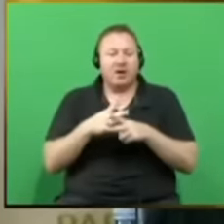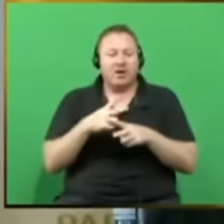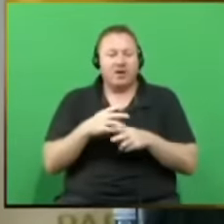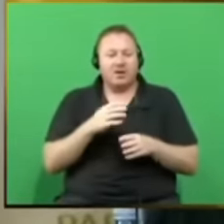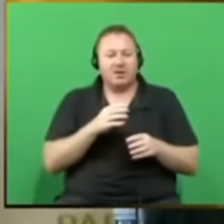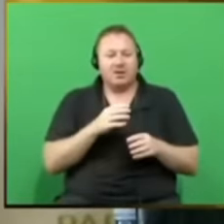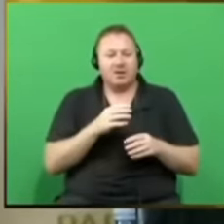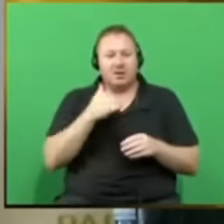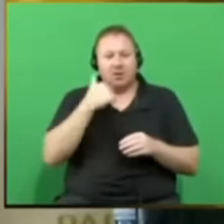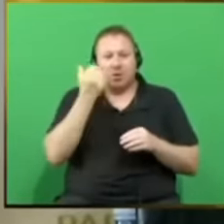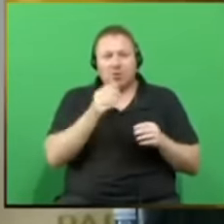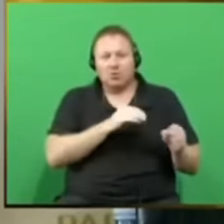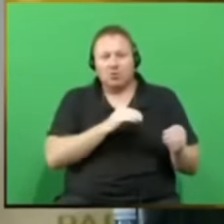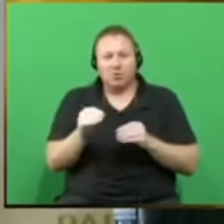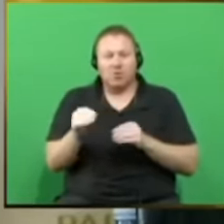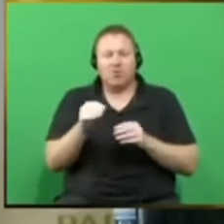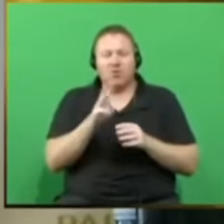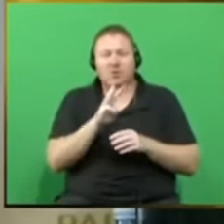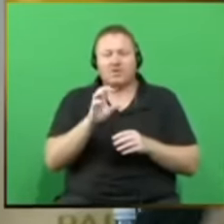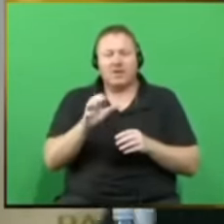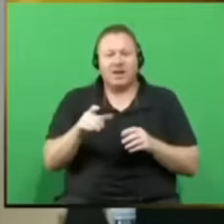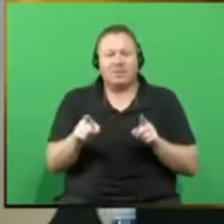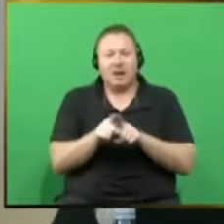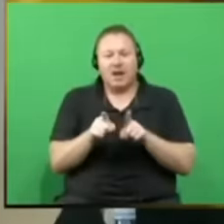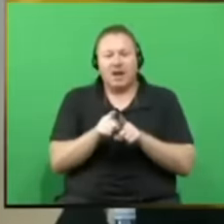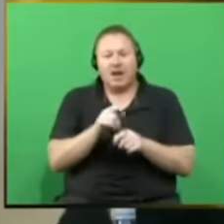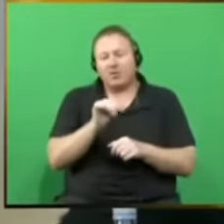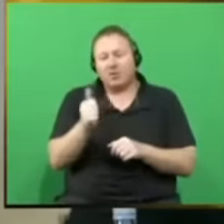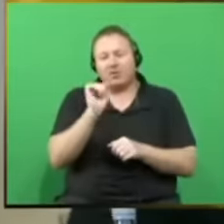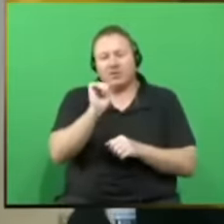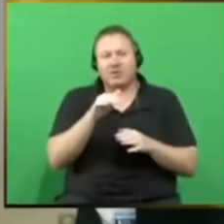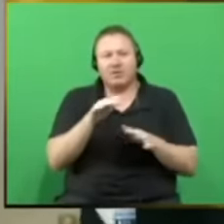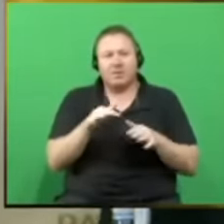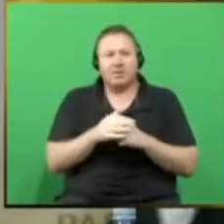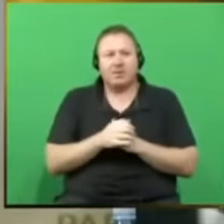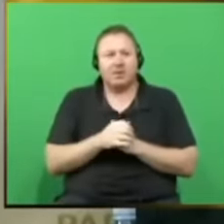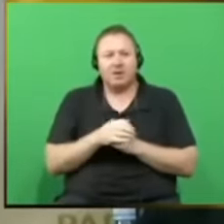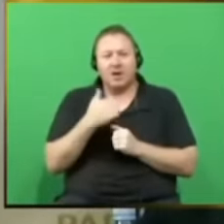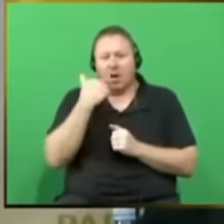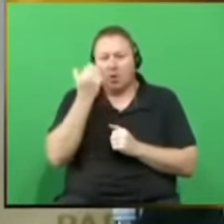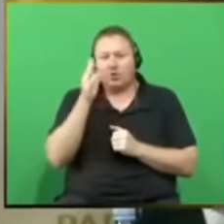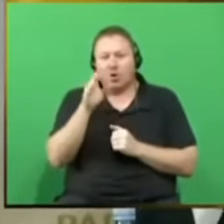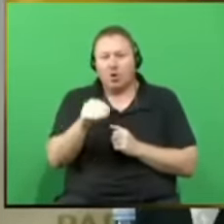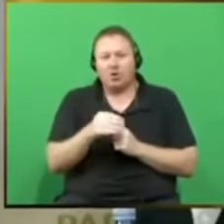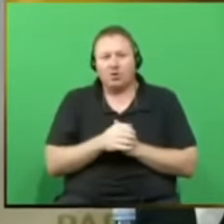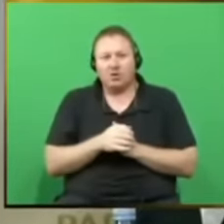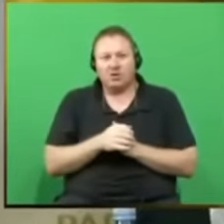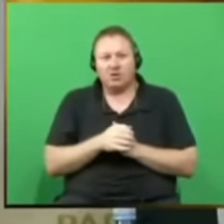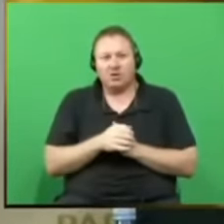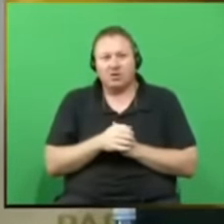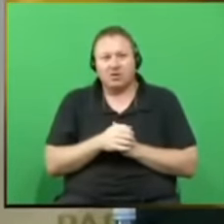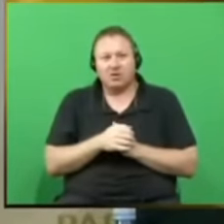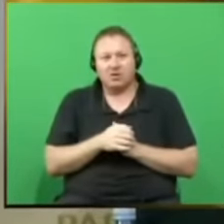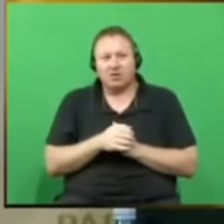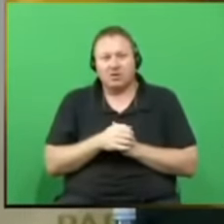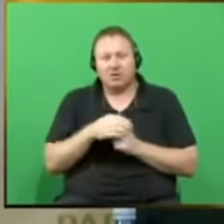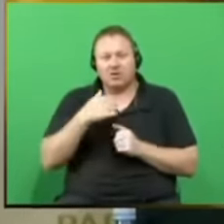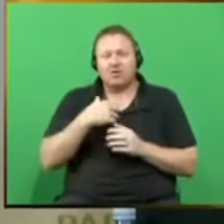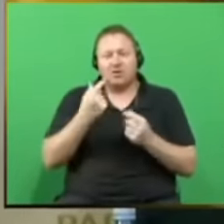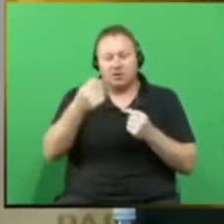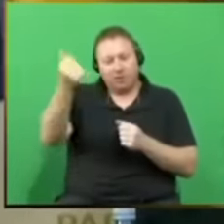Cape like the rest of his citizens. I actually felt like asking him, did you turn the light out before you